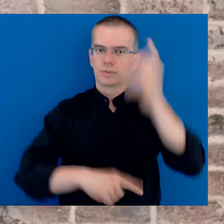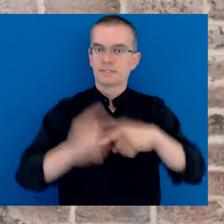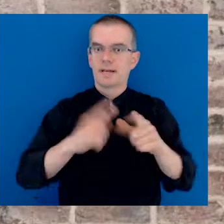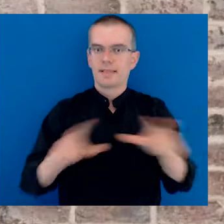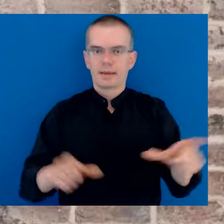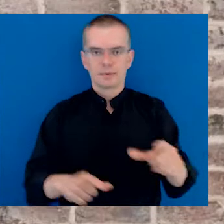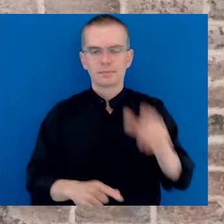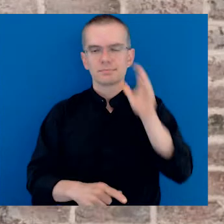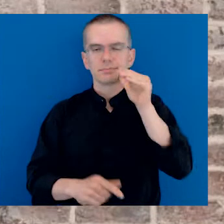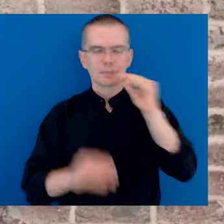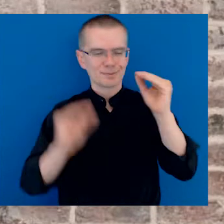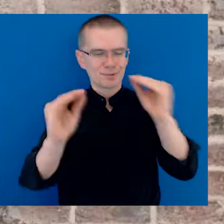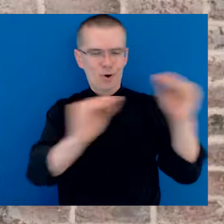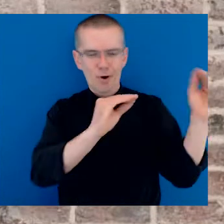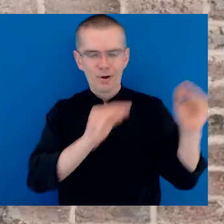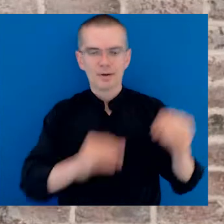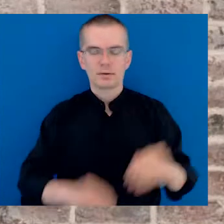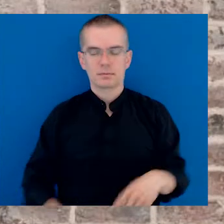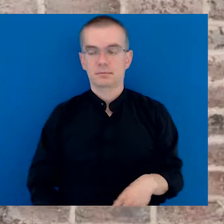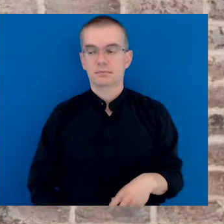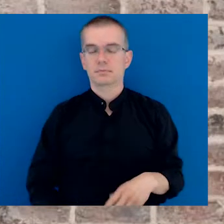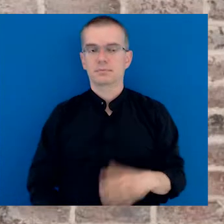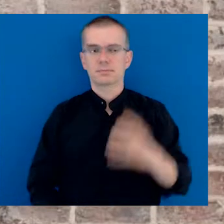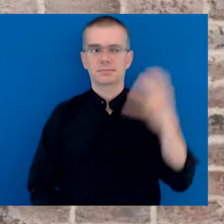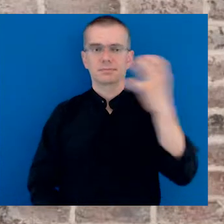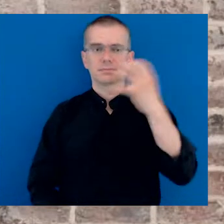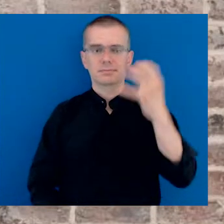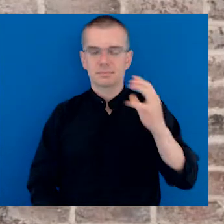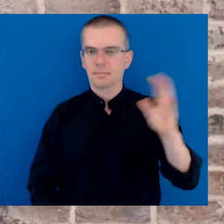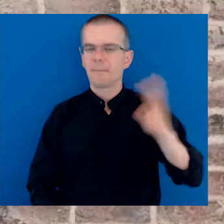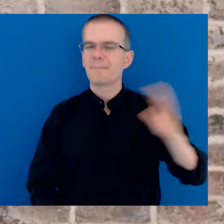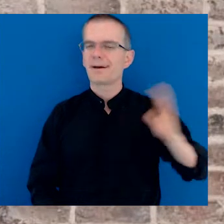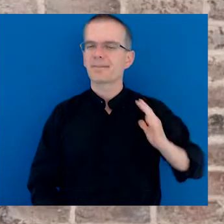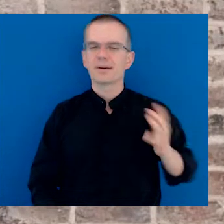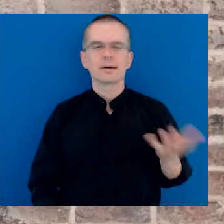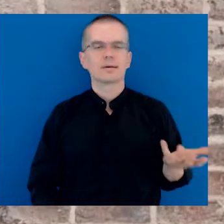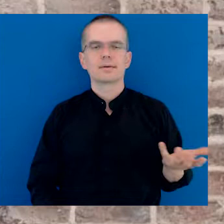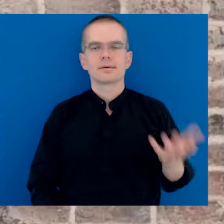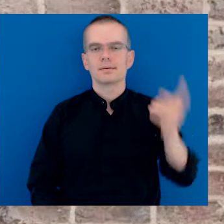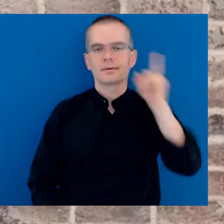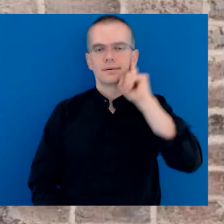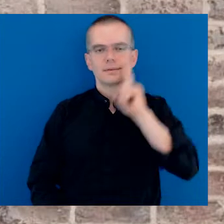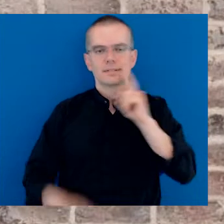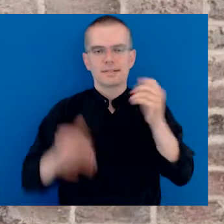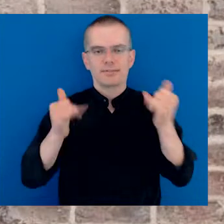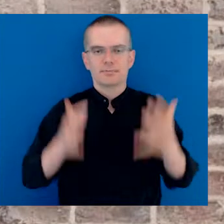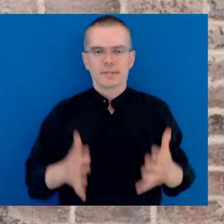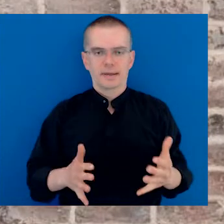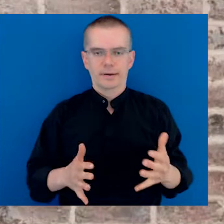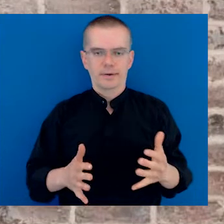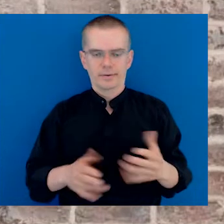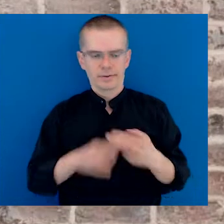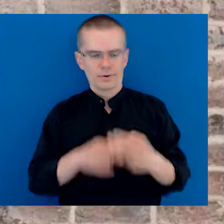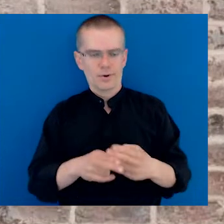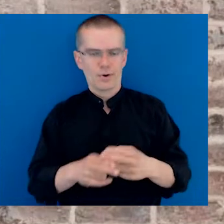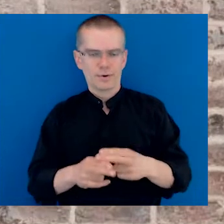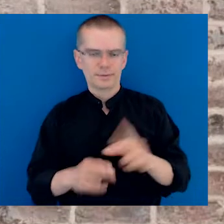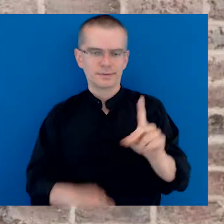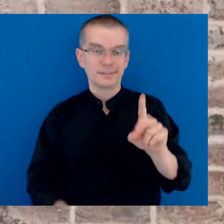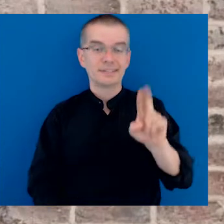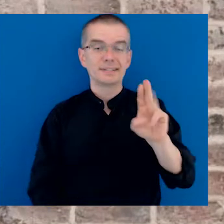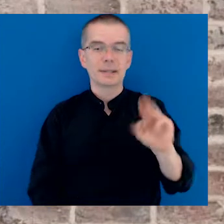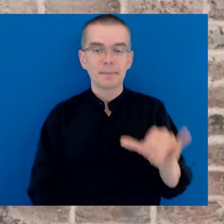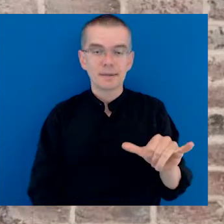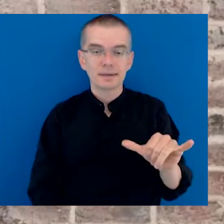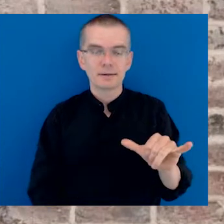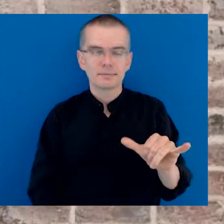of them. And, for that to happen in an era when a deaf player was called dummy,